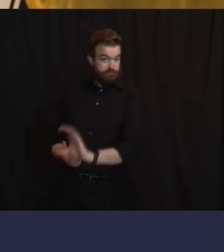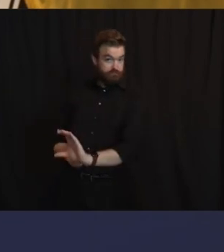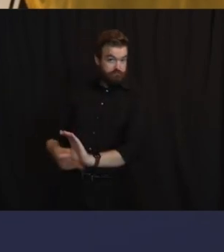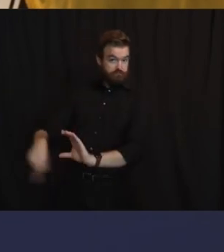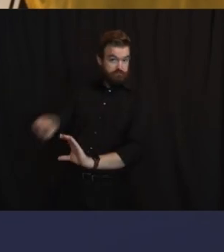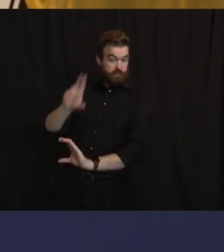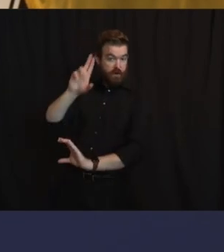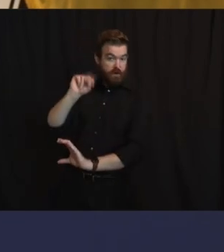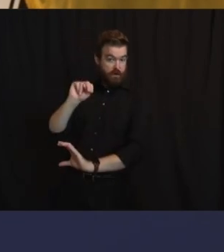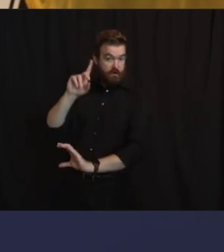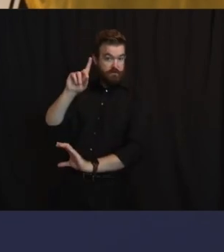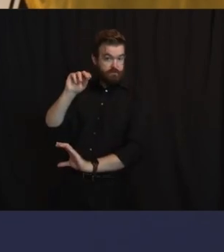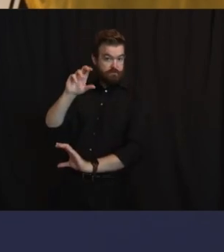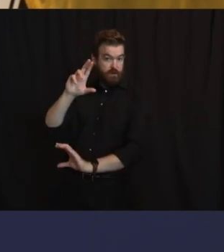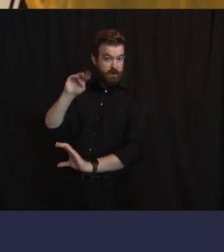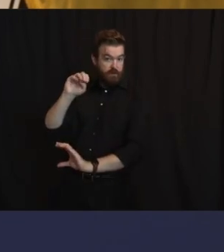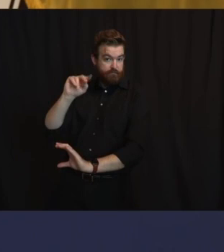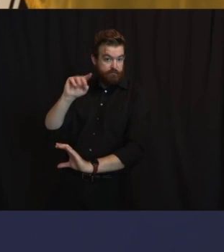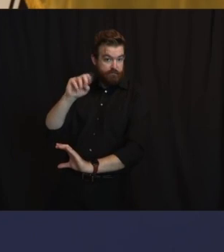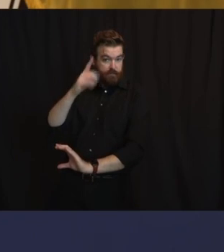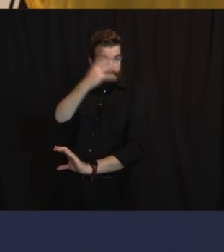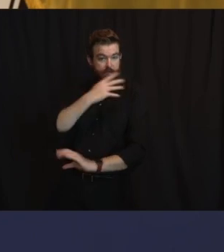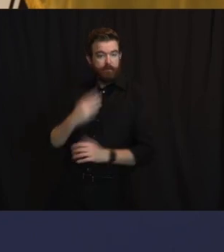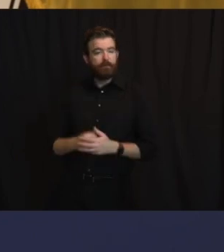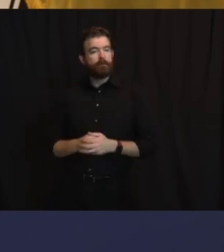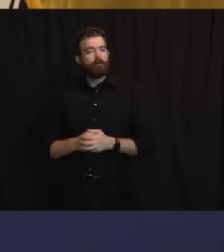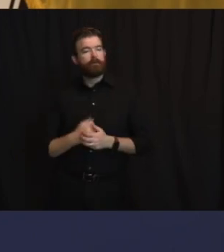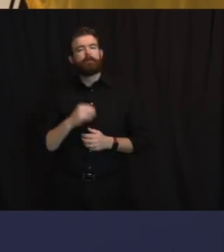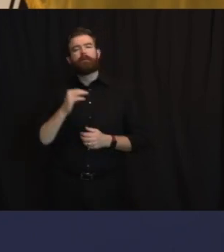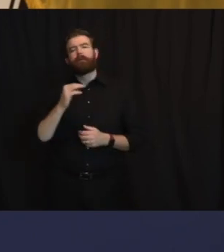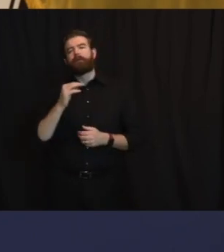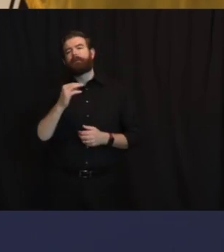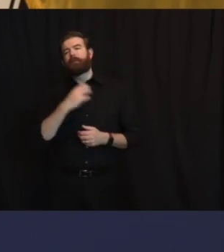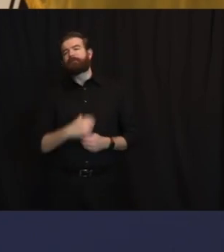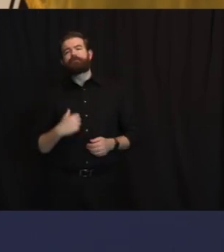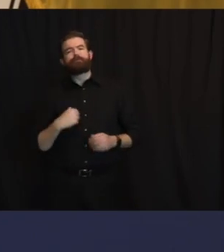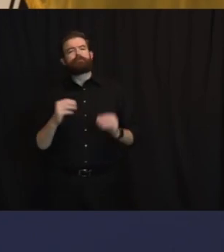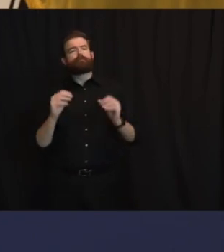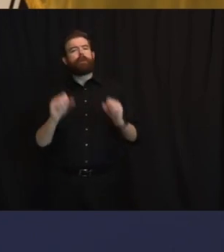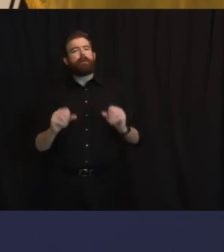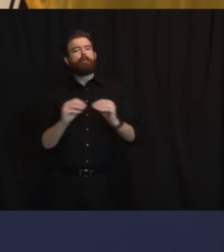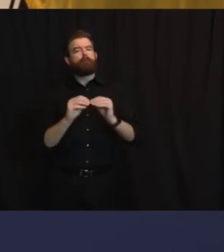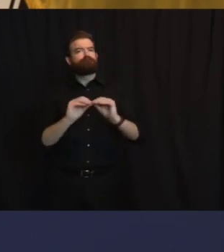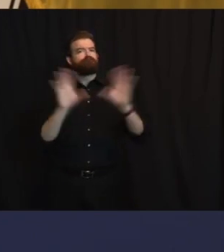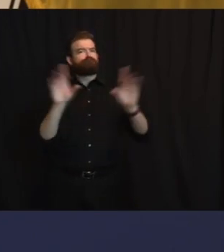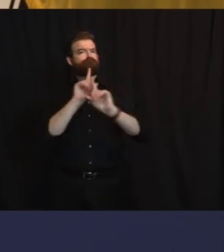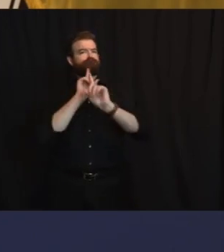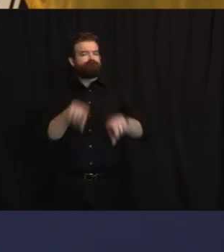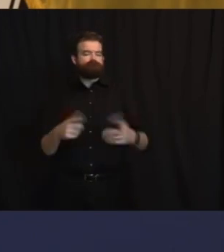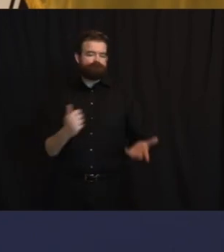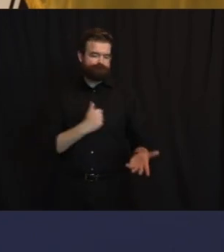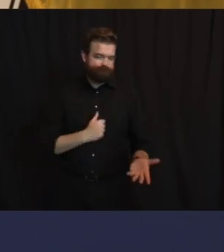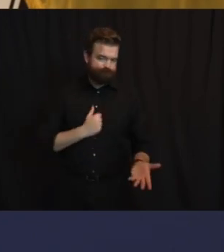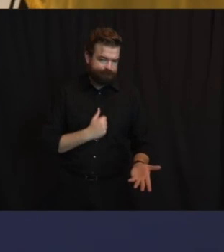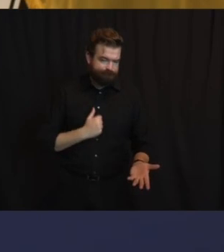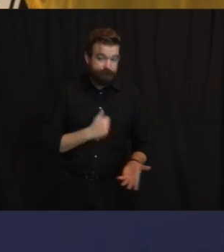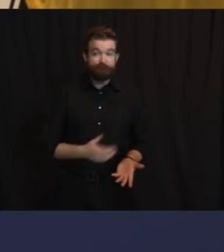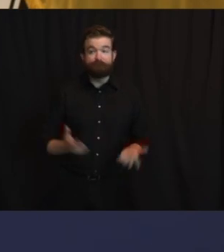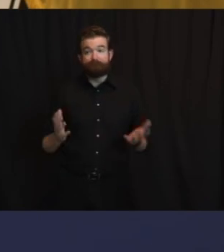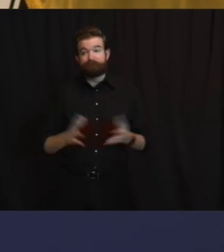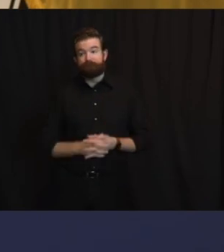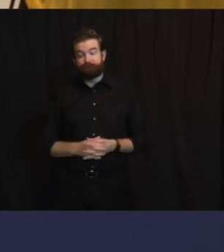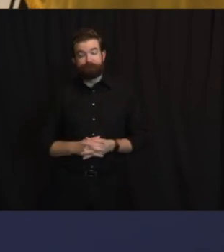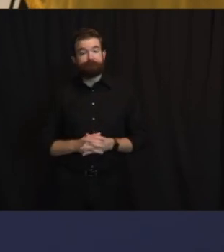for you, but I promise folks this is a high priority, and we will stay on it till we get to some resolution. Thank you.